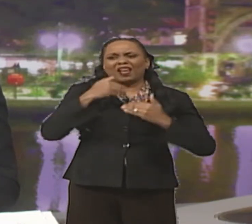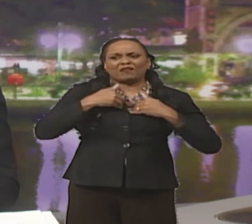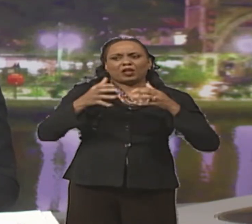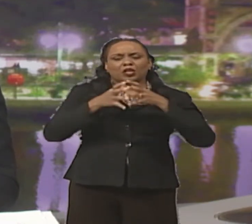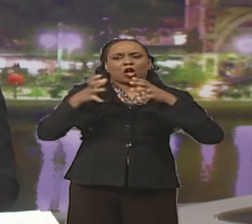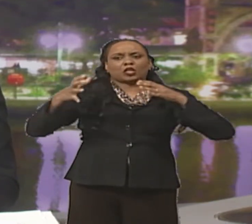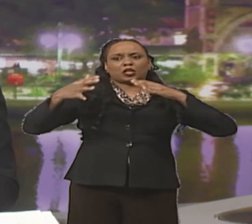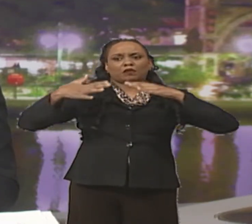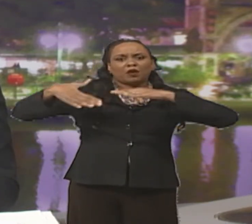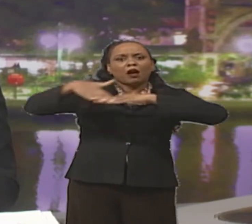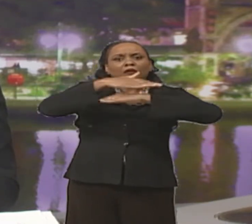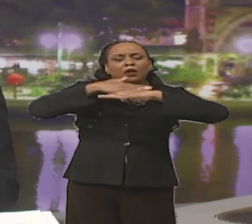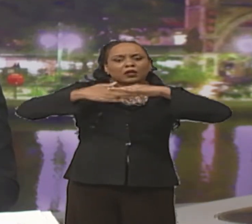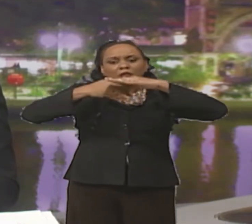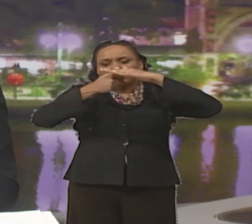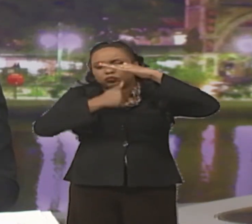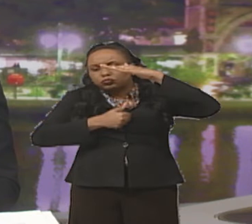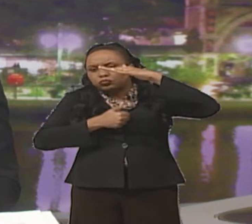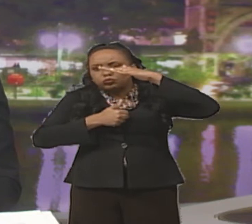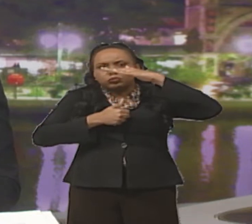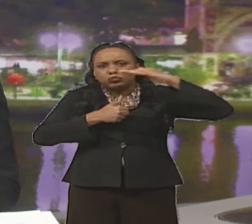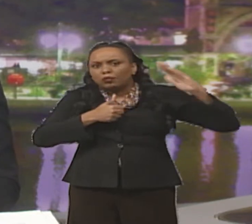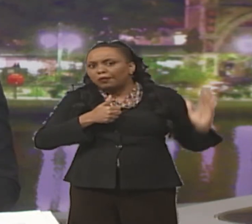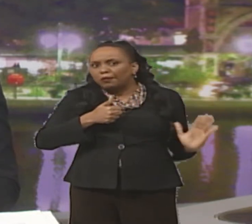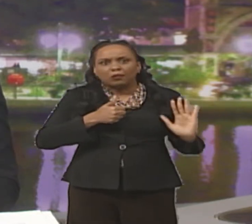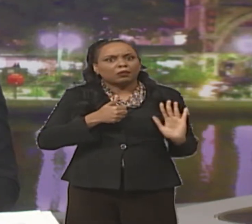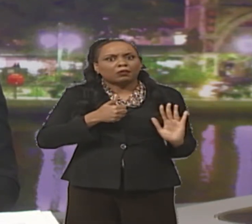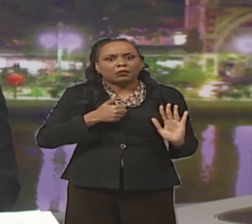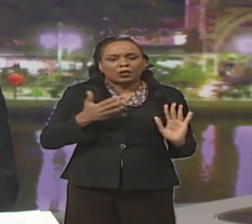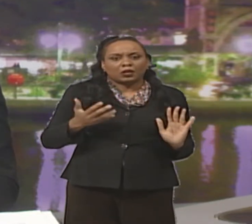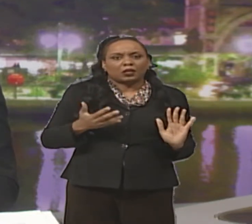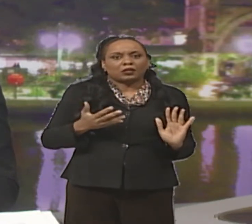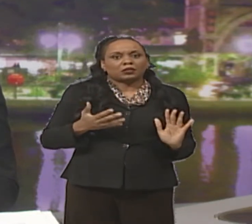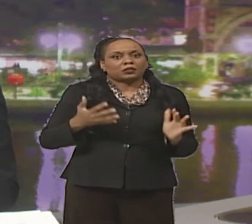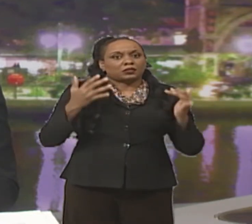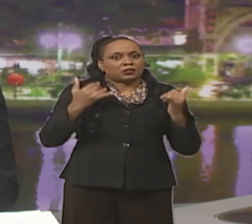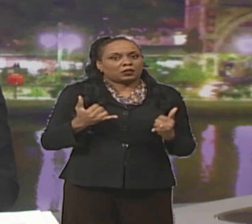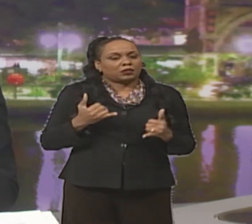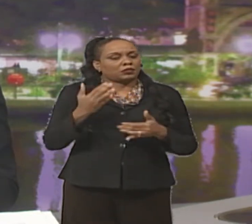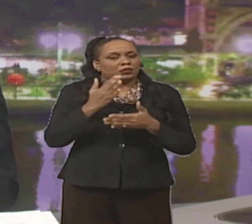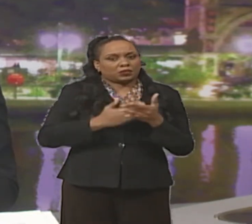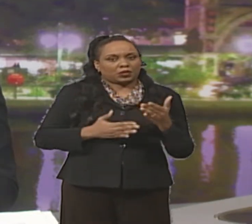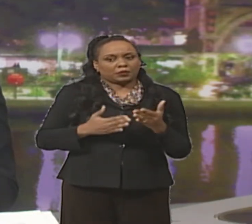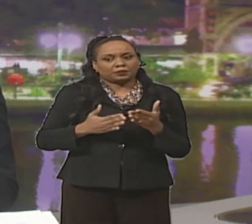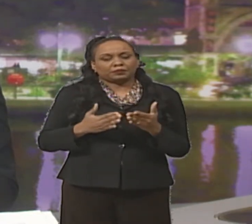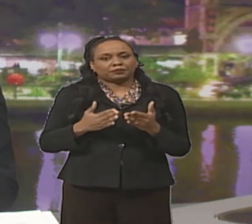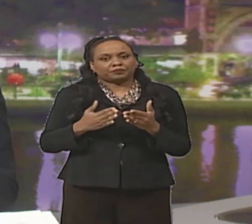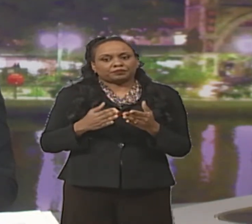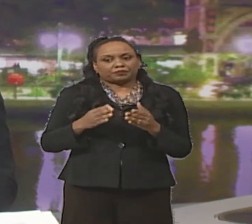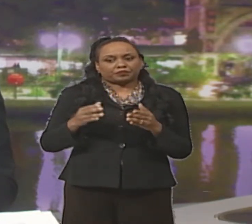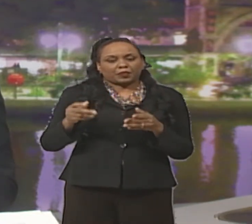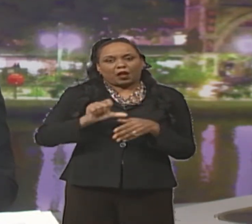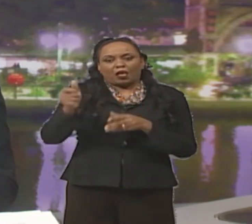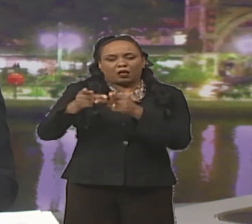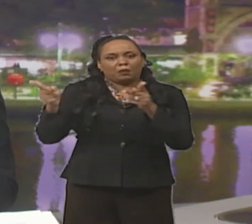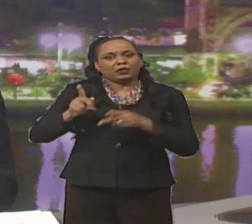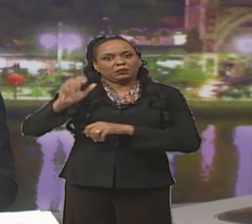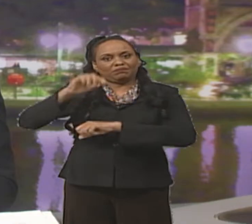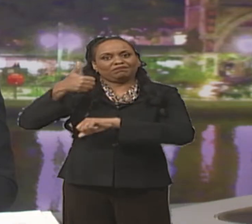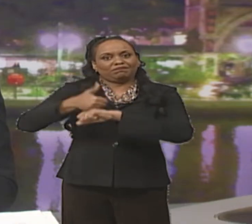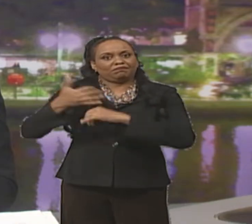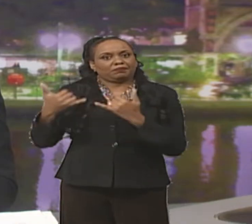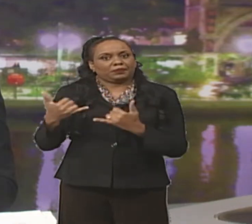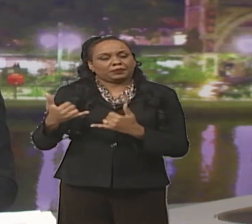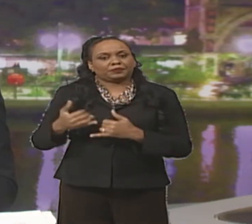many options for the homeless to protect themselves. Now, he believes in the interim, some type of provision should be made for them.